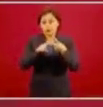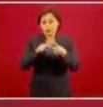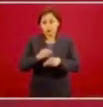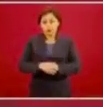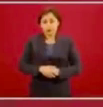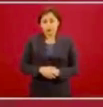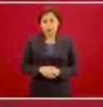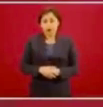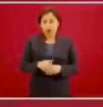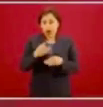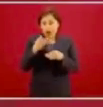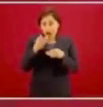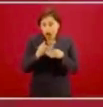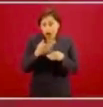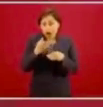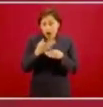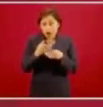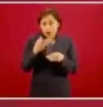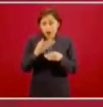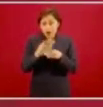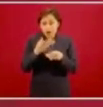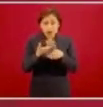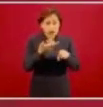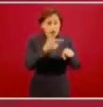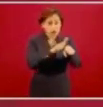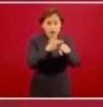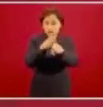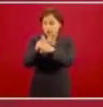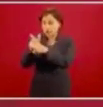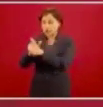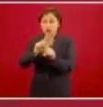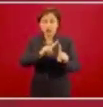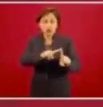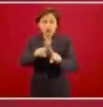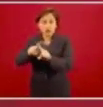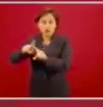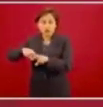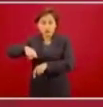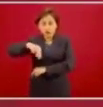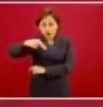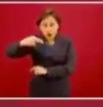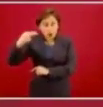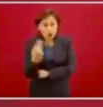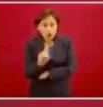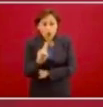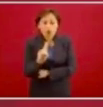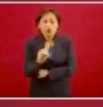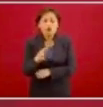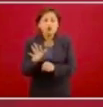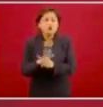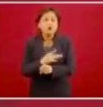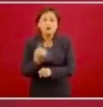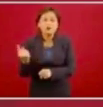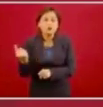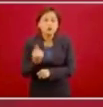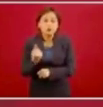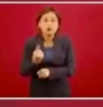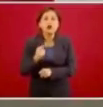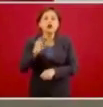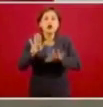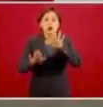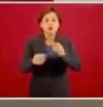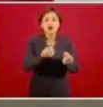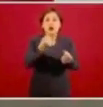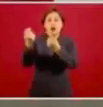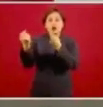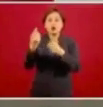soon. Second thing, the immediate lack of equipment in many hospitals has to do